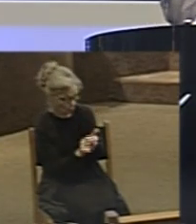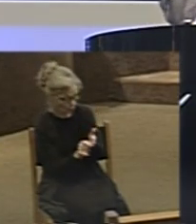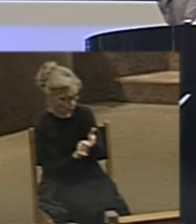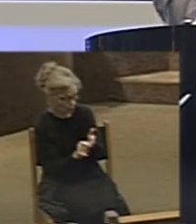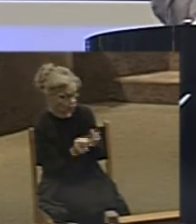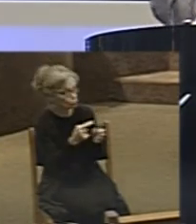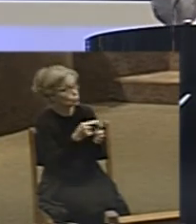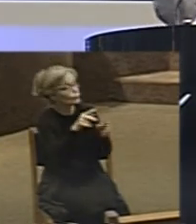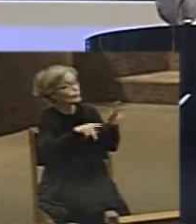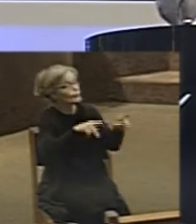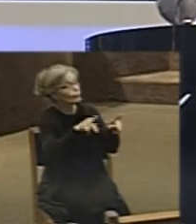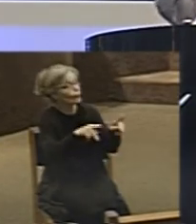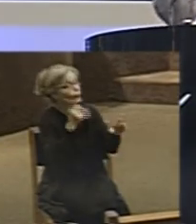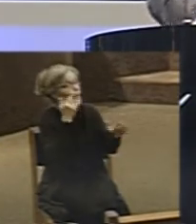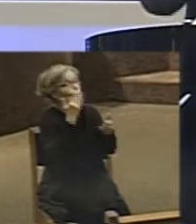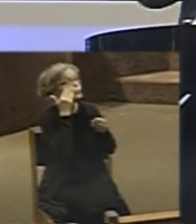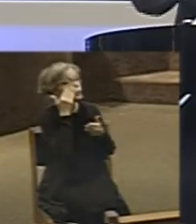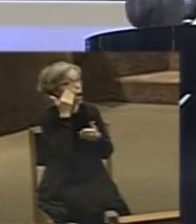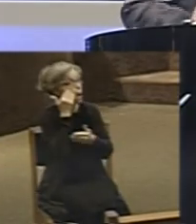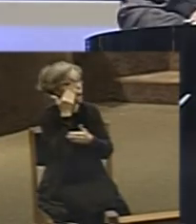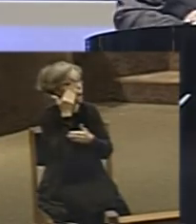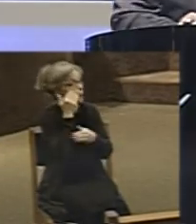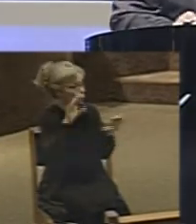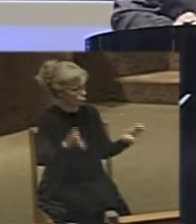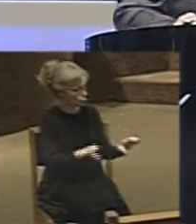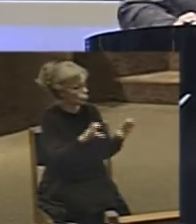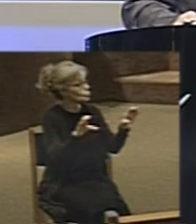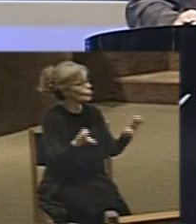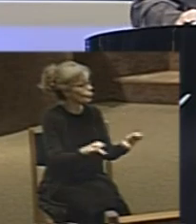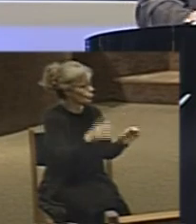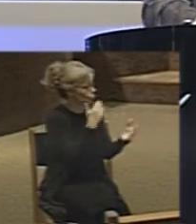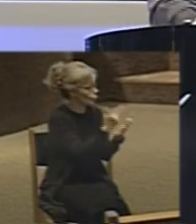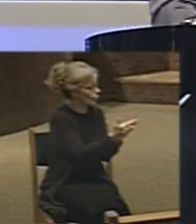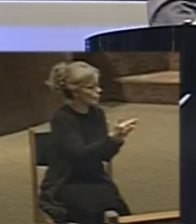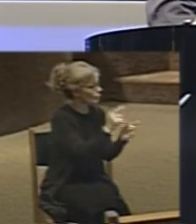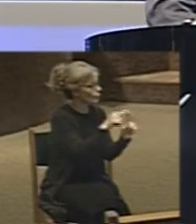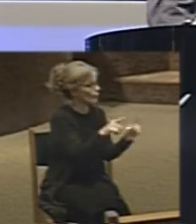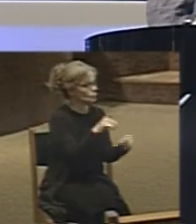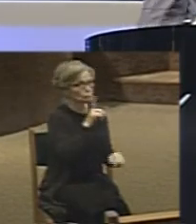to do good and doeth it not,